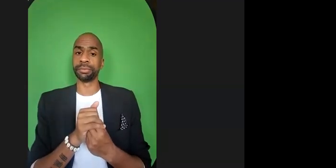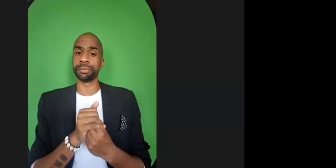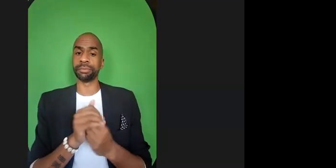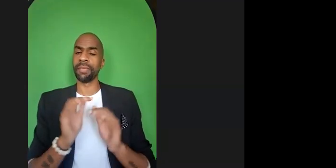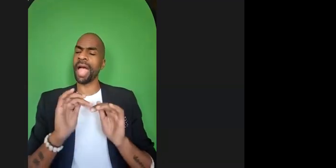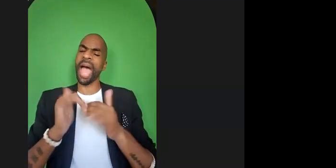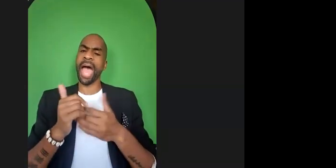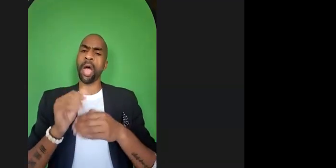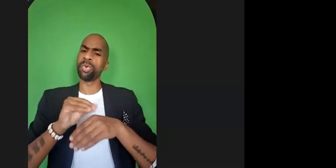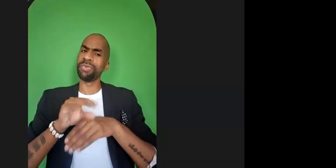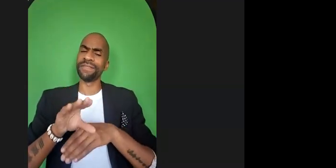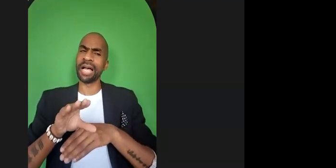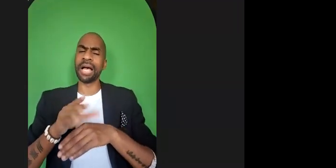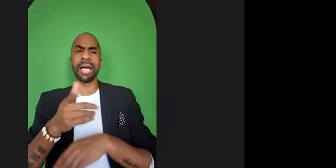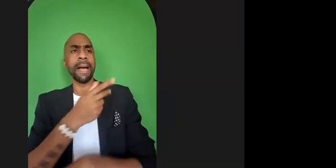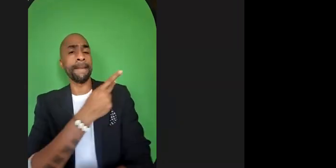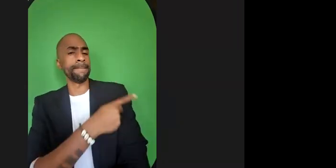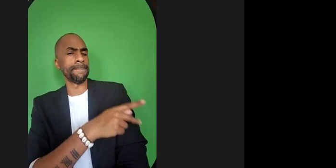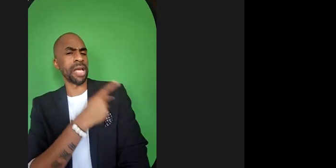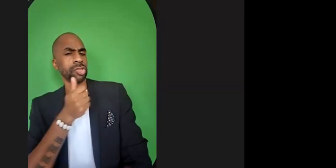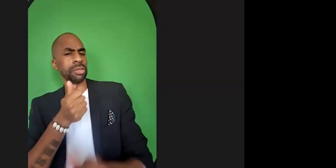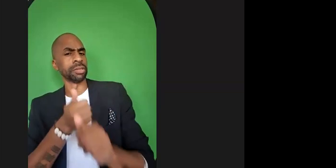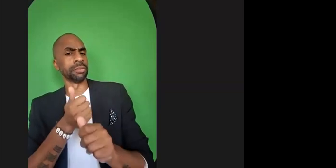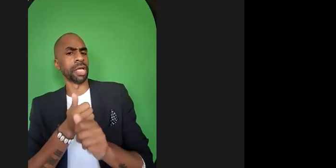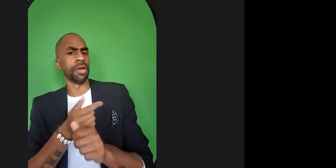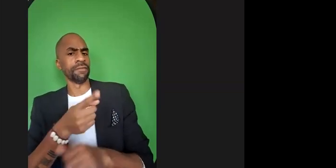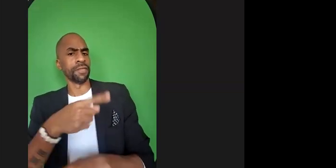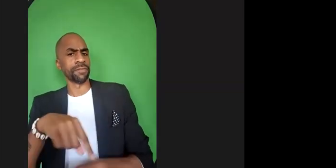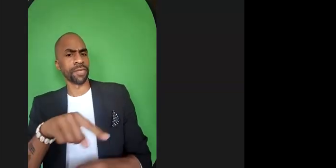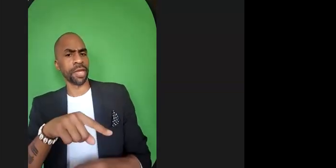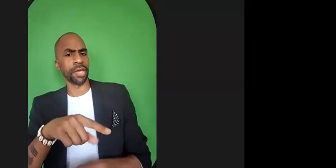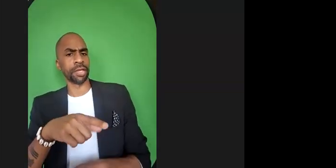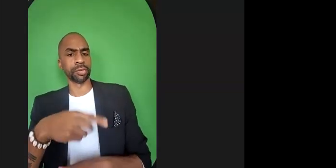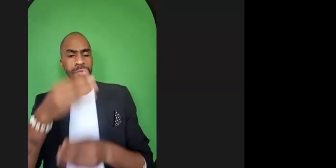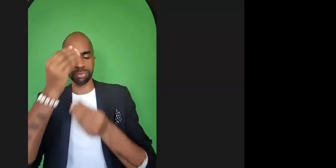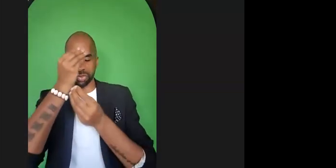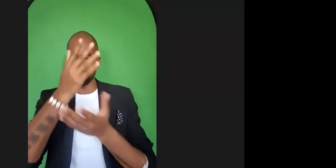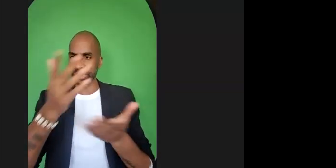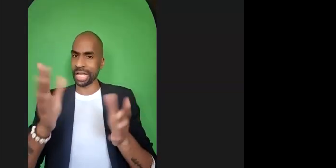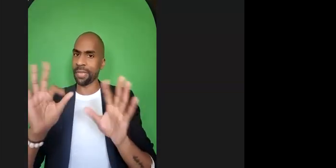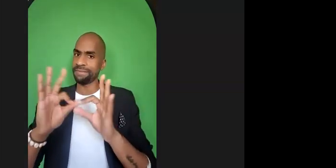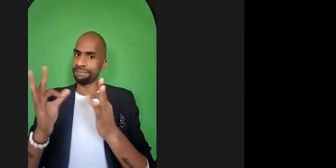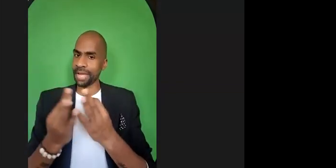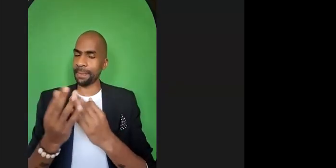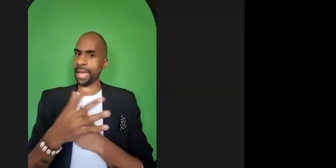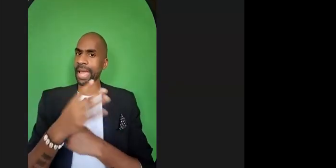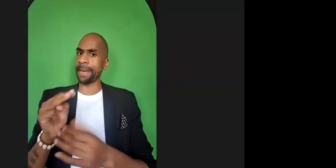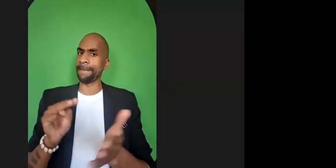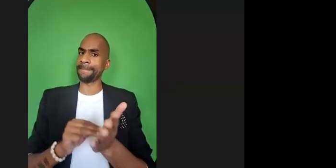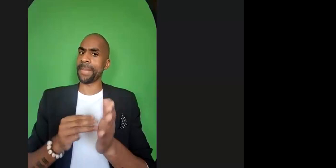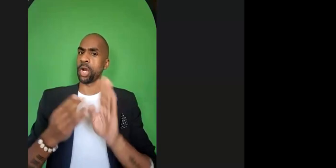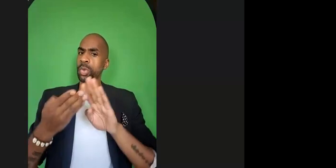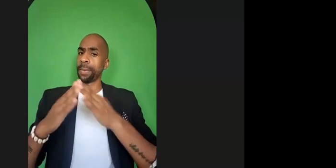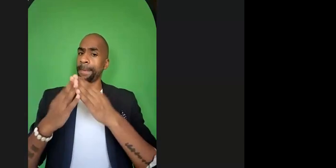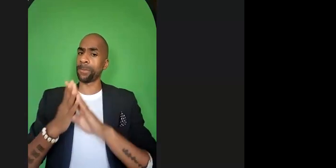advise patients to give their loved ones and the medical community their